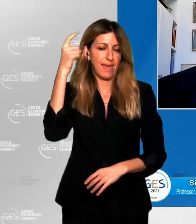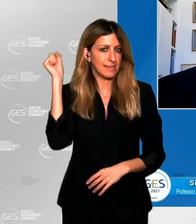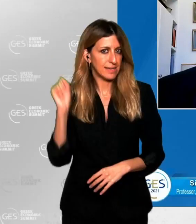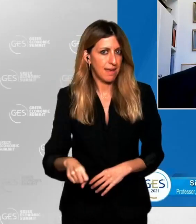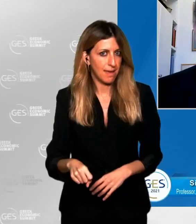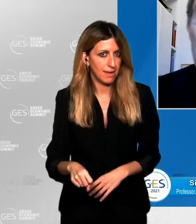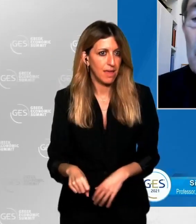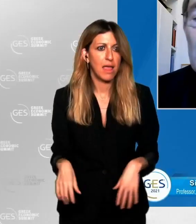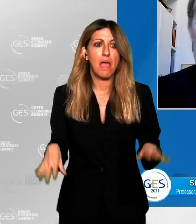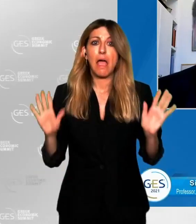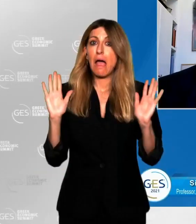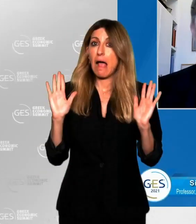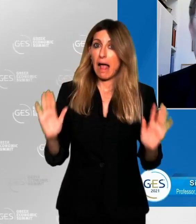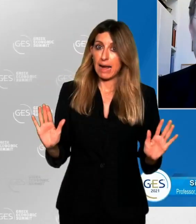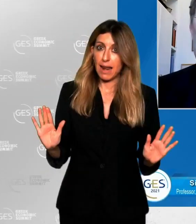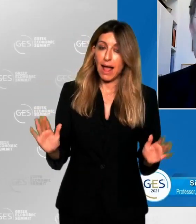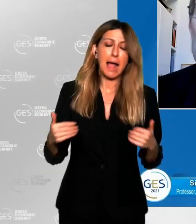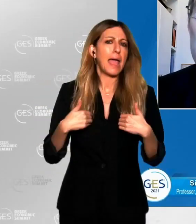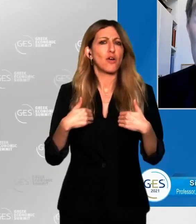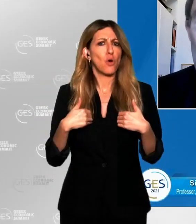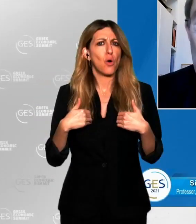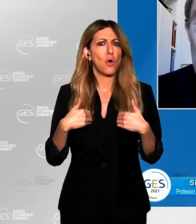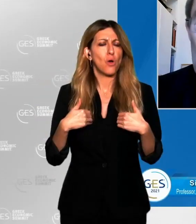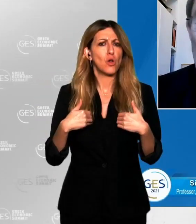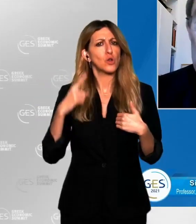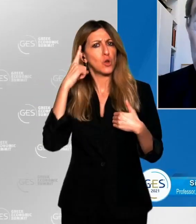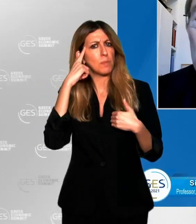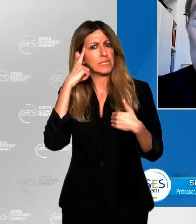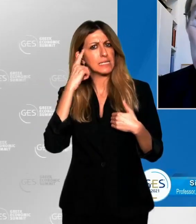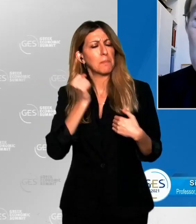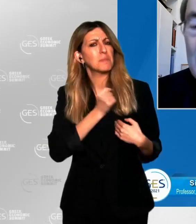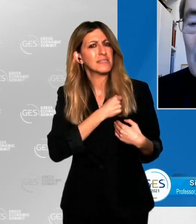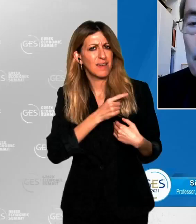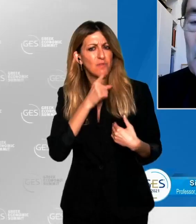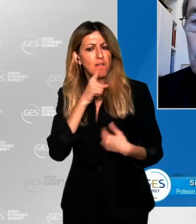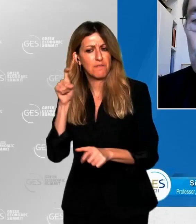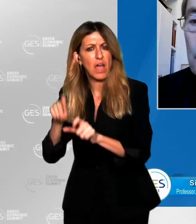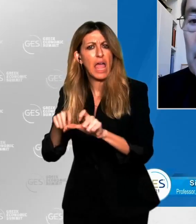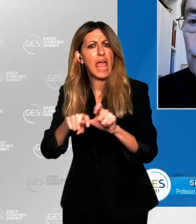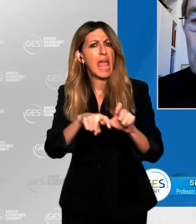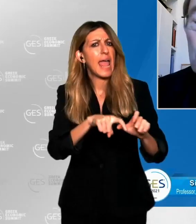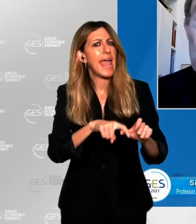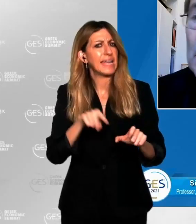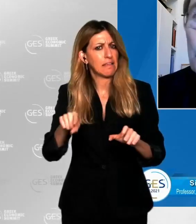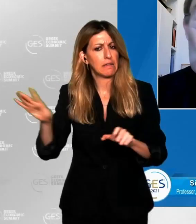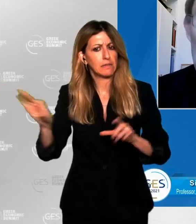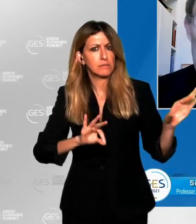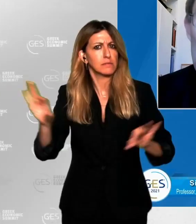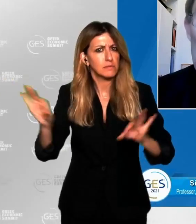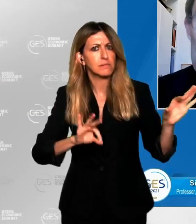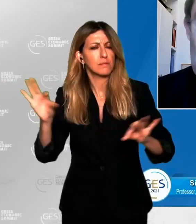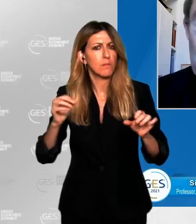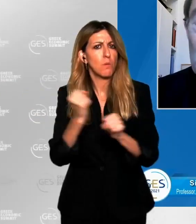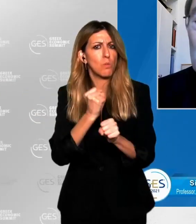employ the majority of people that come out of the education system. In other words, if we rely on these companies for job creation, we're going to end up with a lot